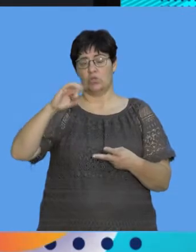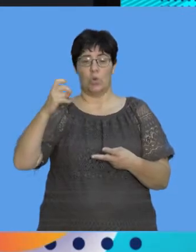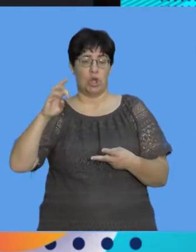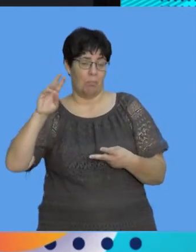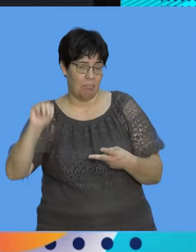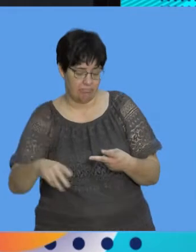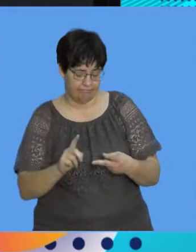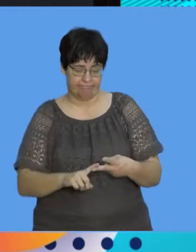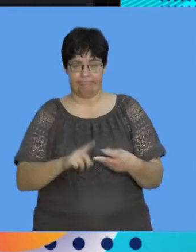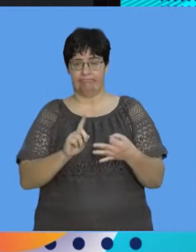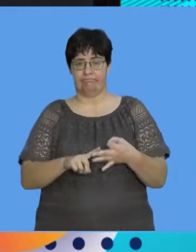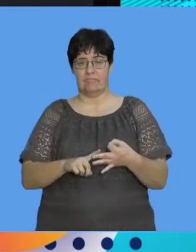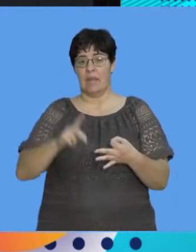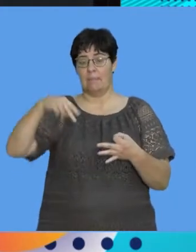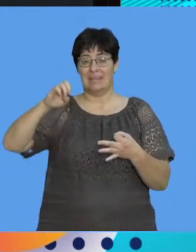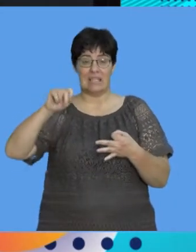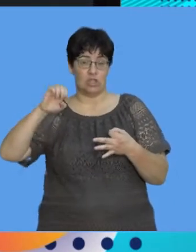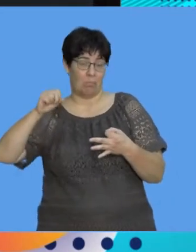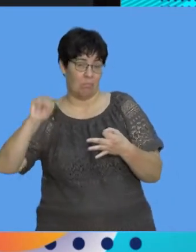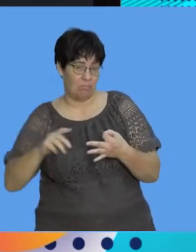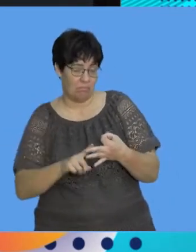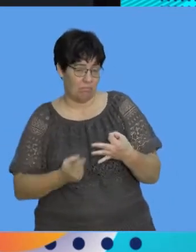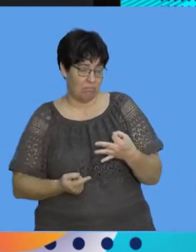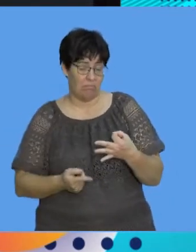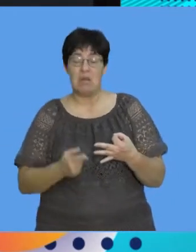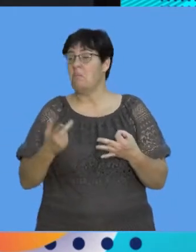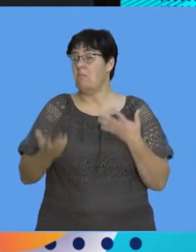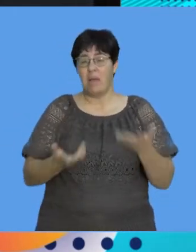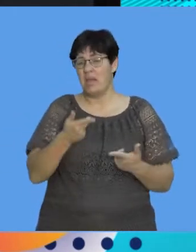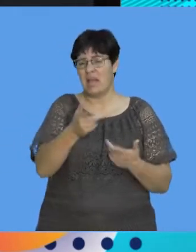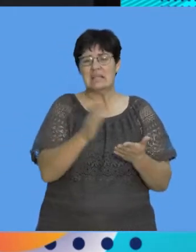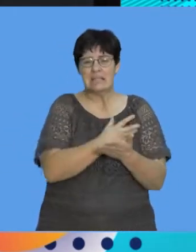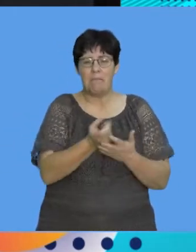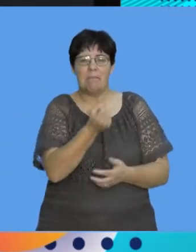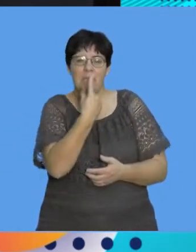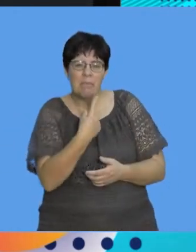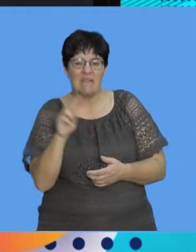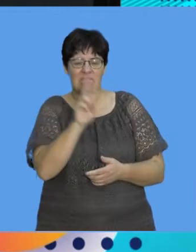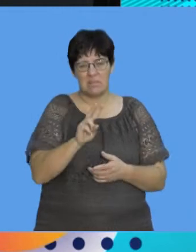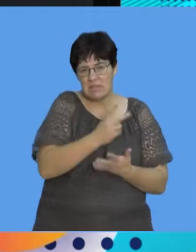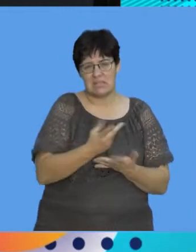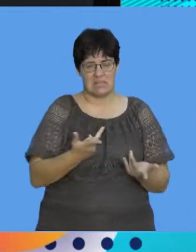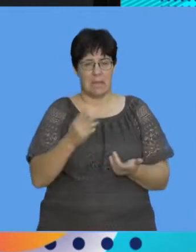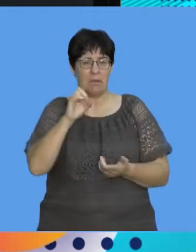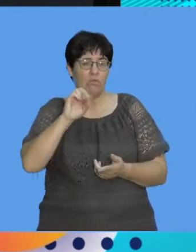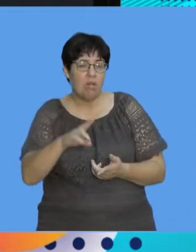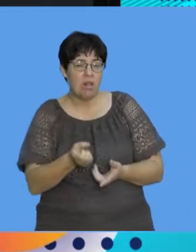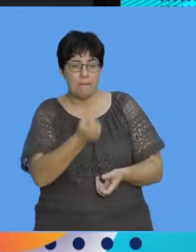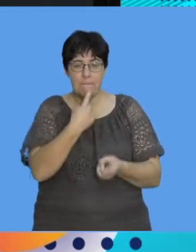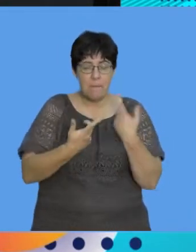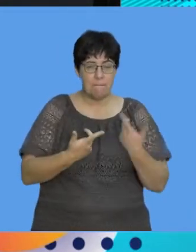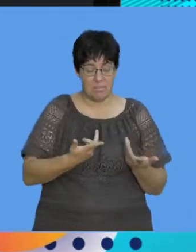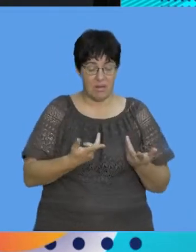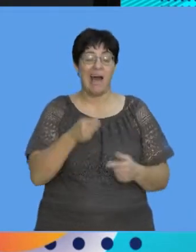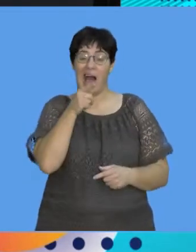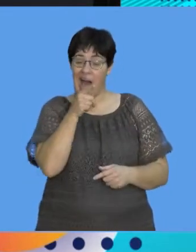say potassium. Maybe some of you take little vitamins or minerals, those kind of things. Those are the things that